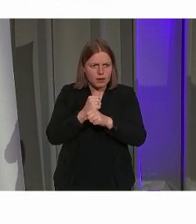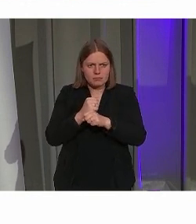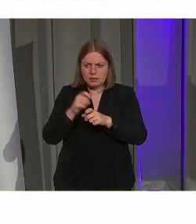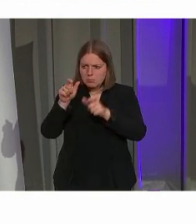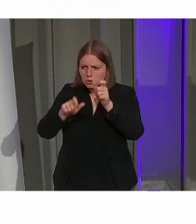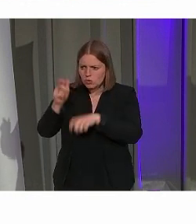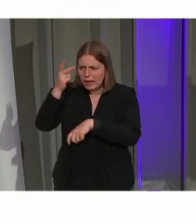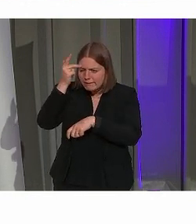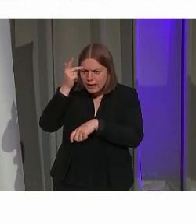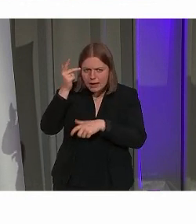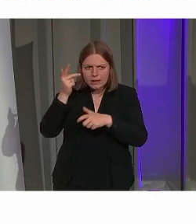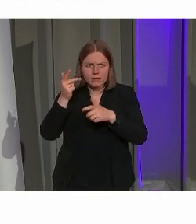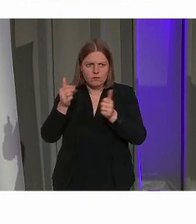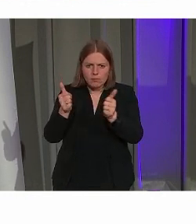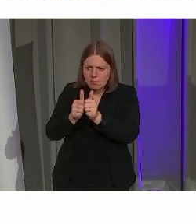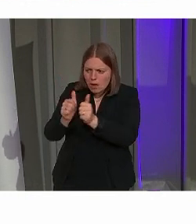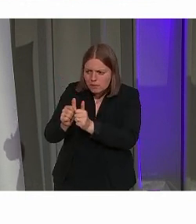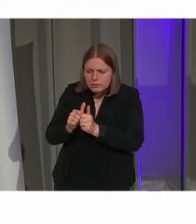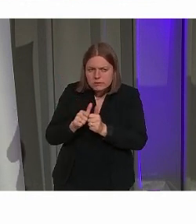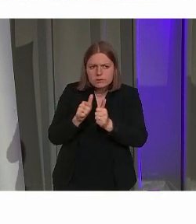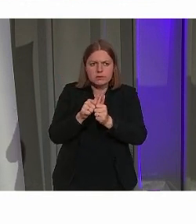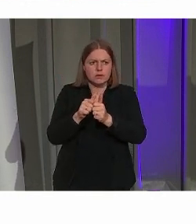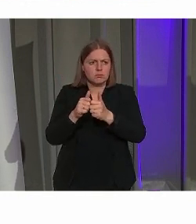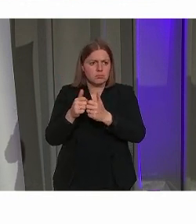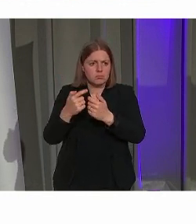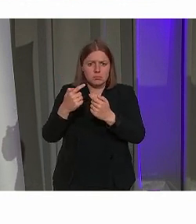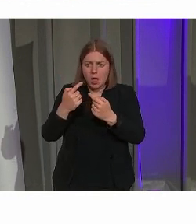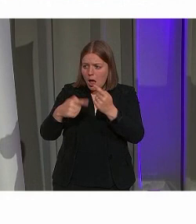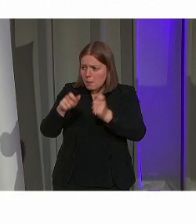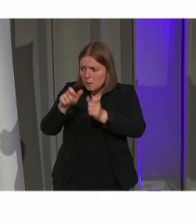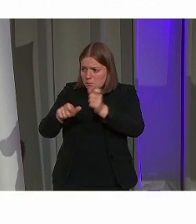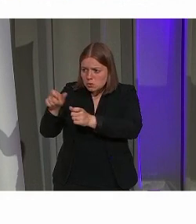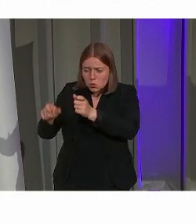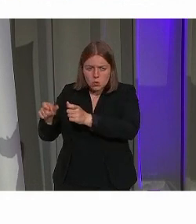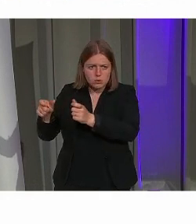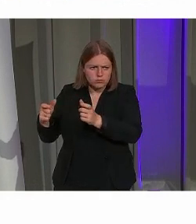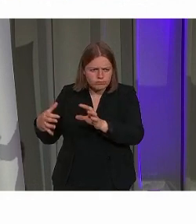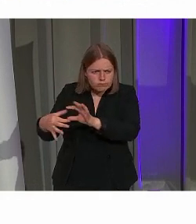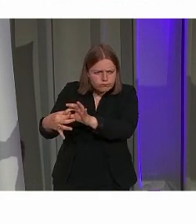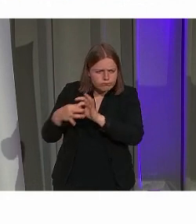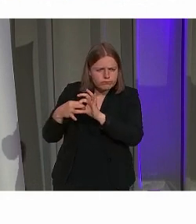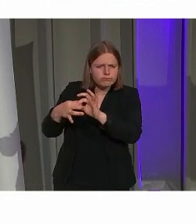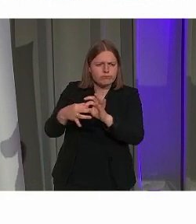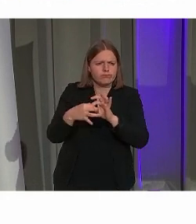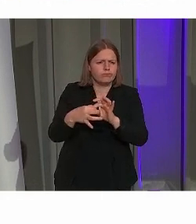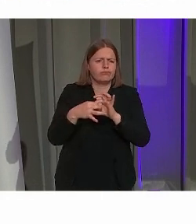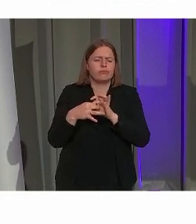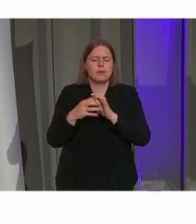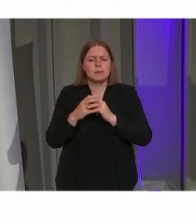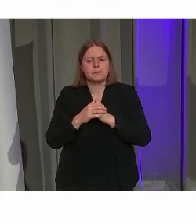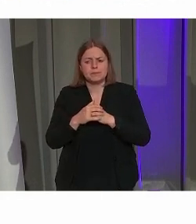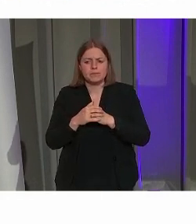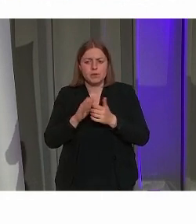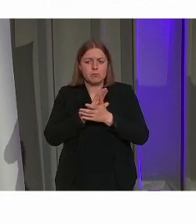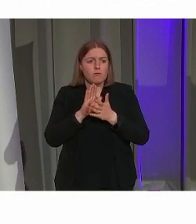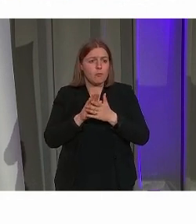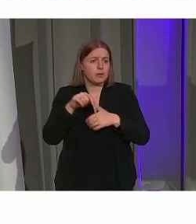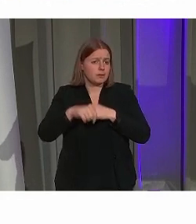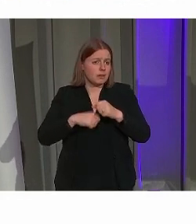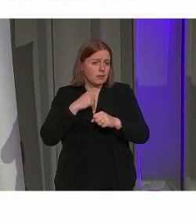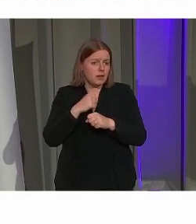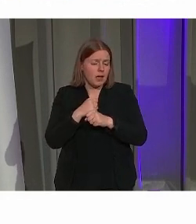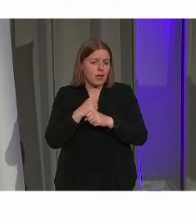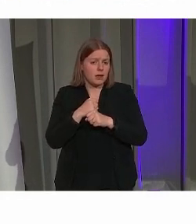very much on collaboration with experts by experience, with partners, with other players.